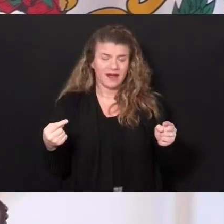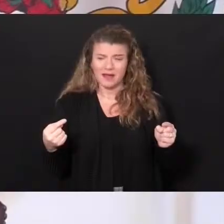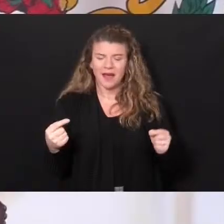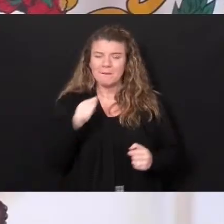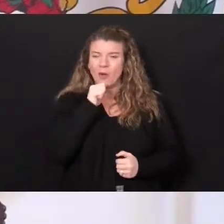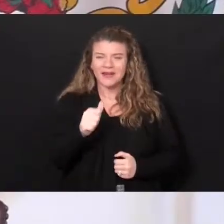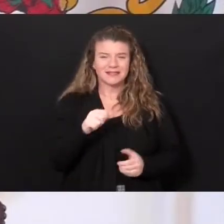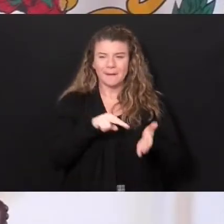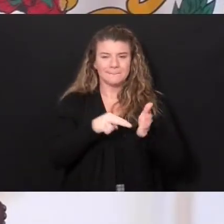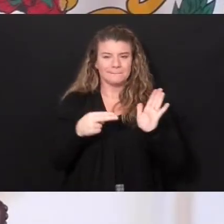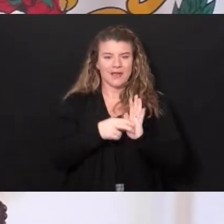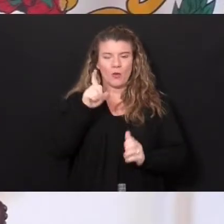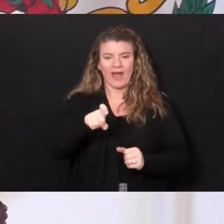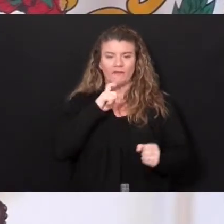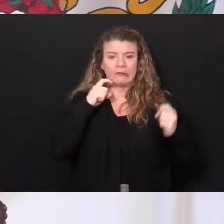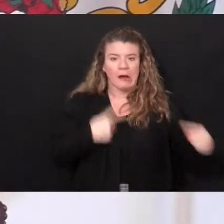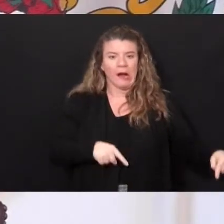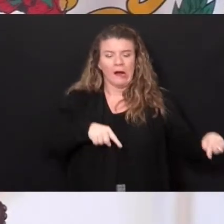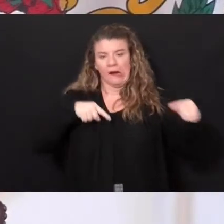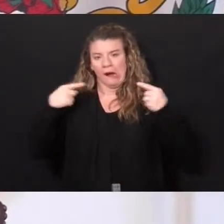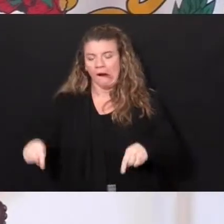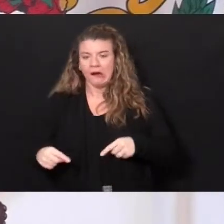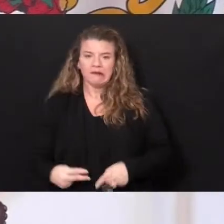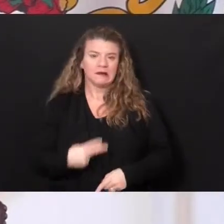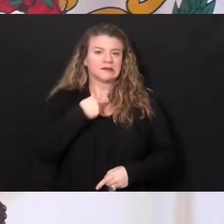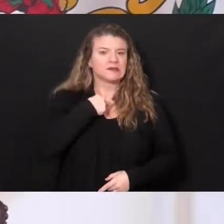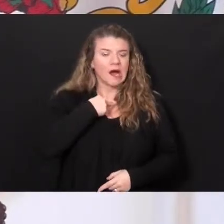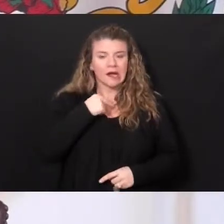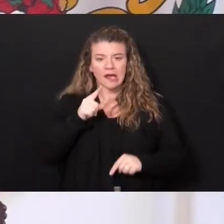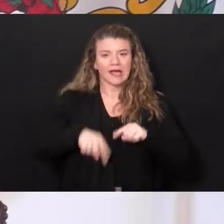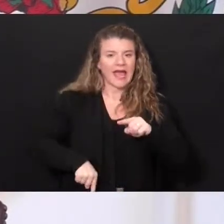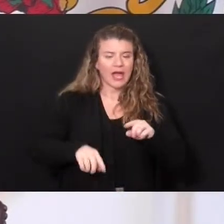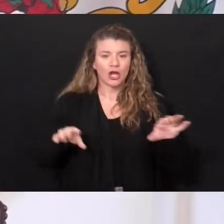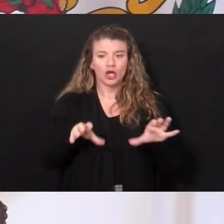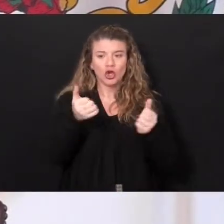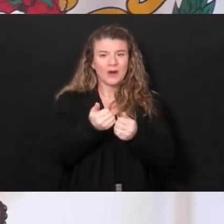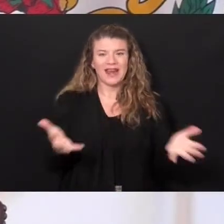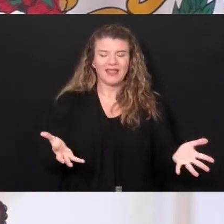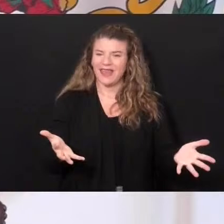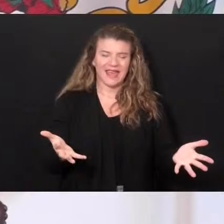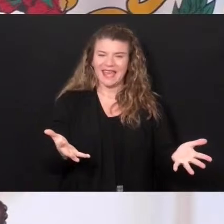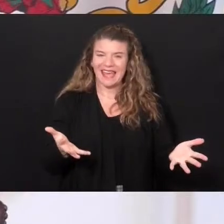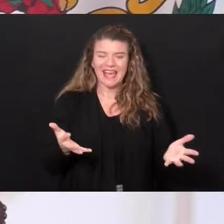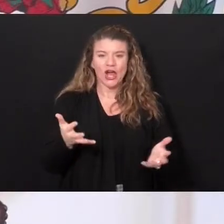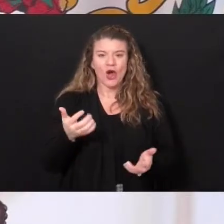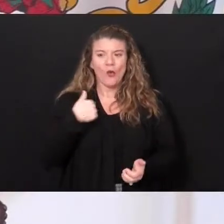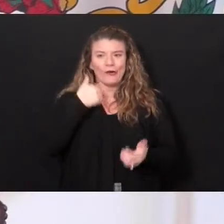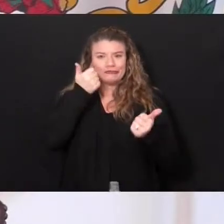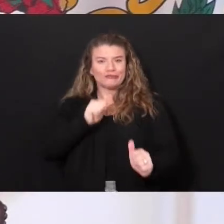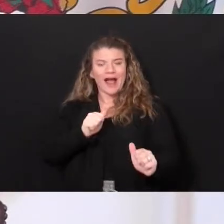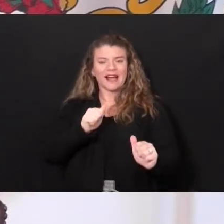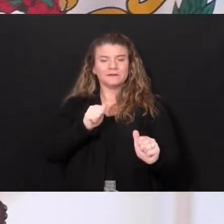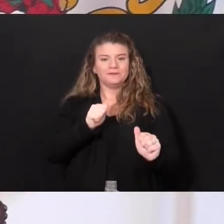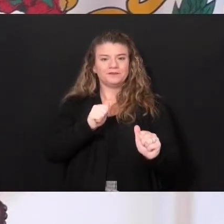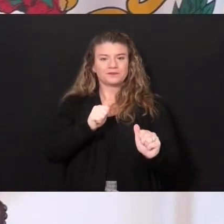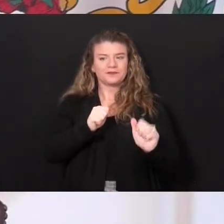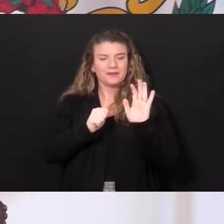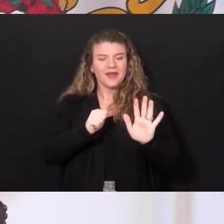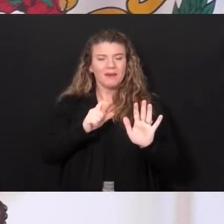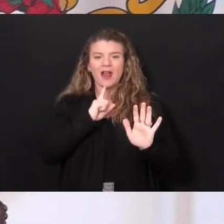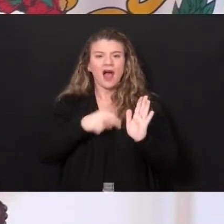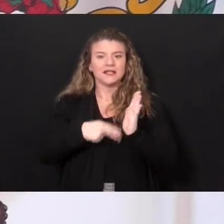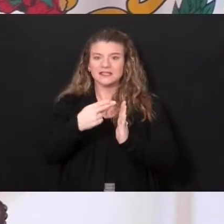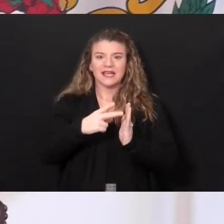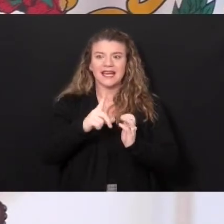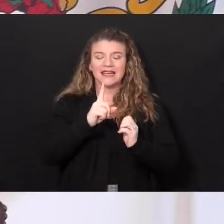get vapor locked. We do not have to get in a situation to where we're trying. It is more